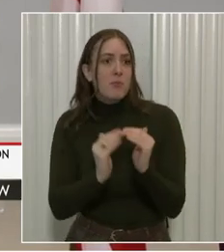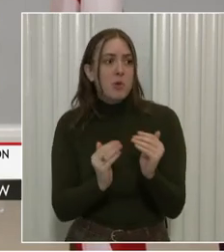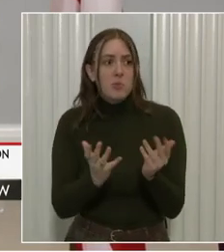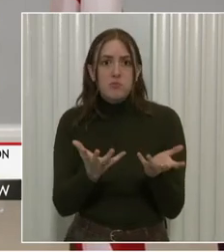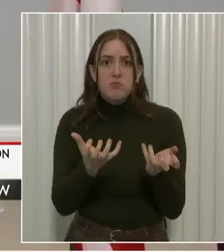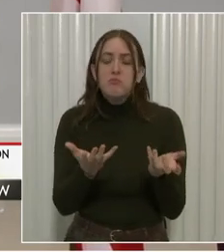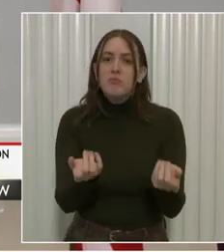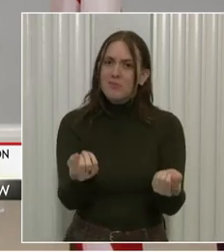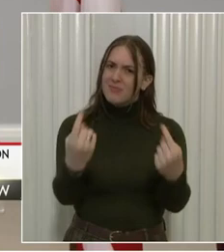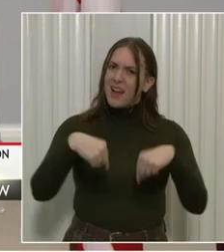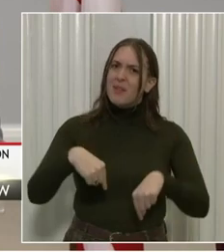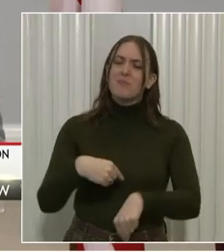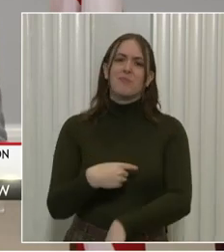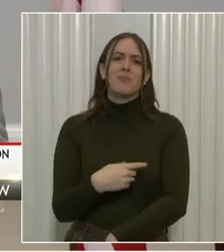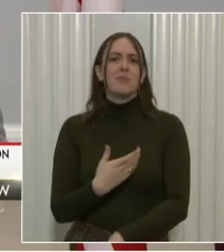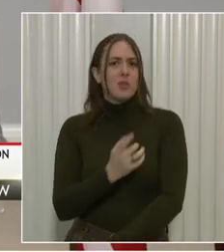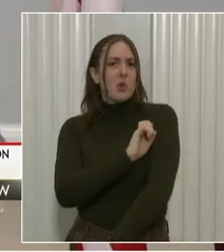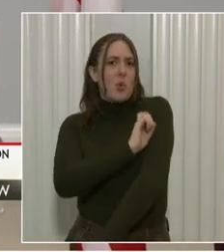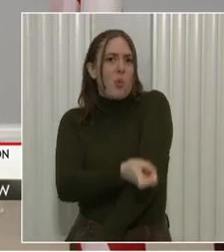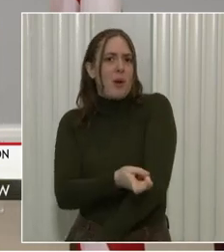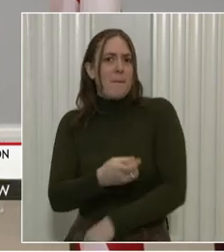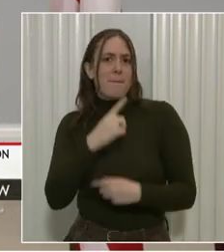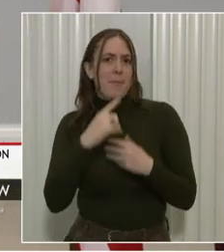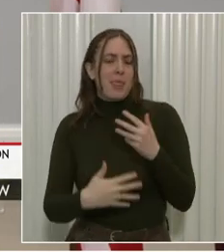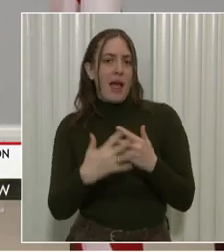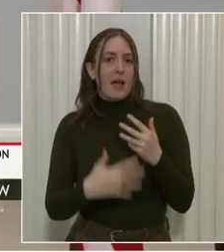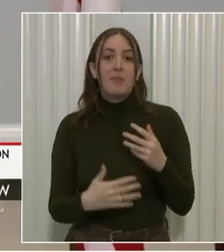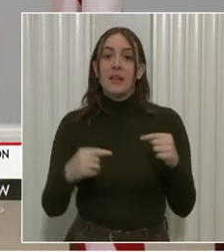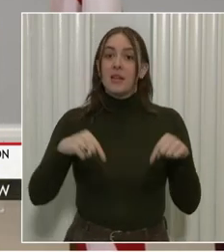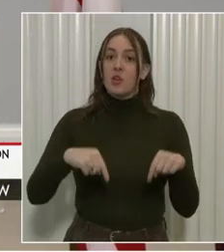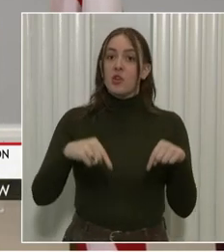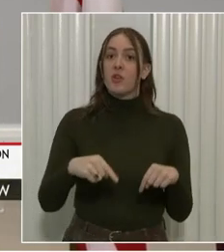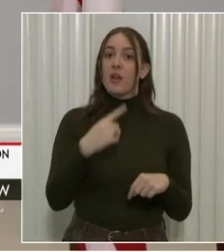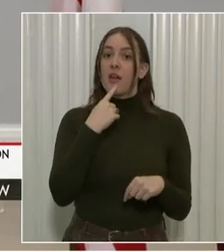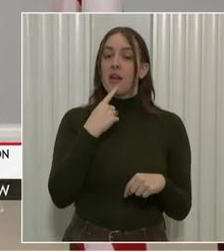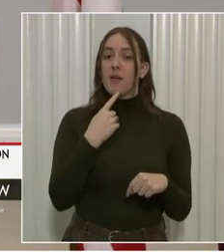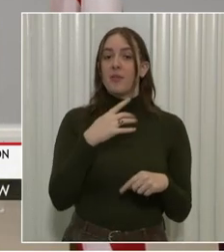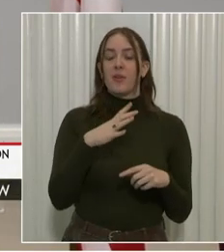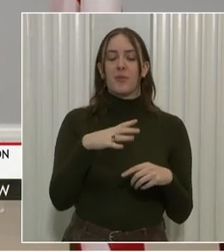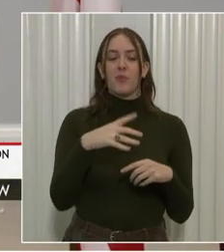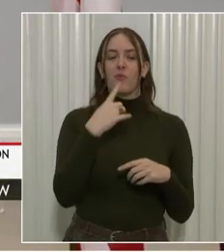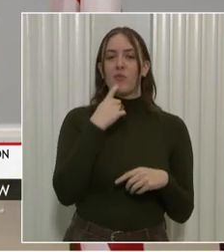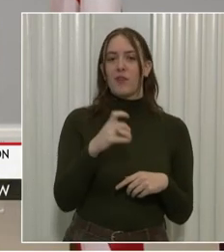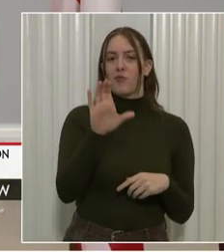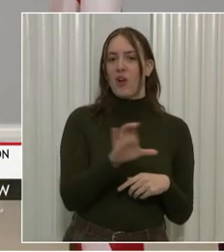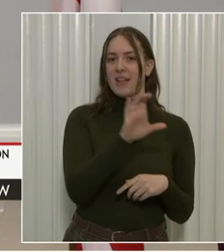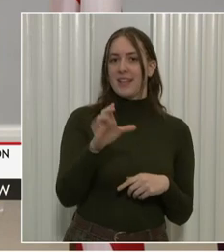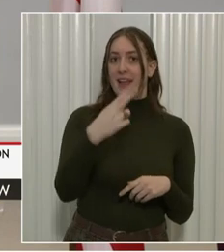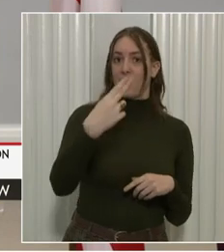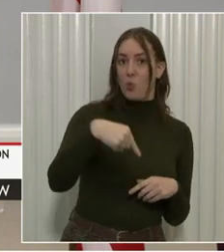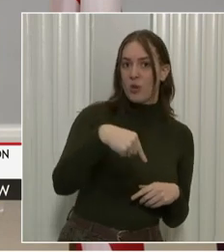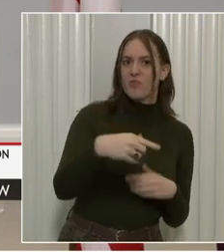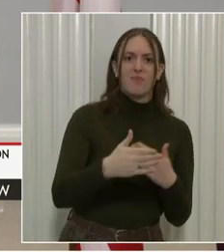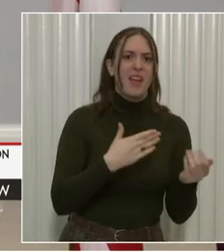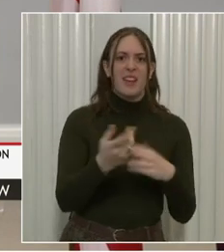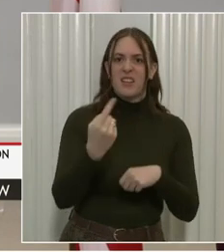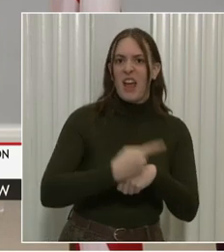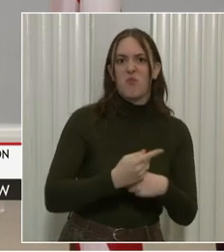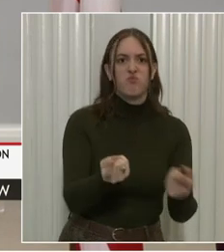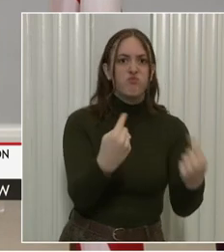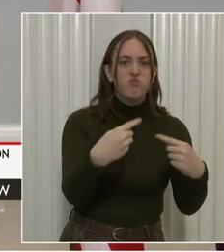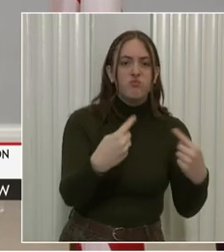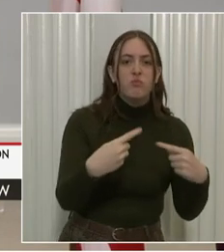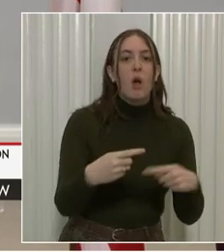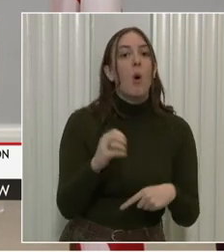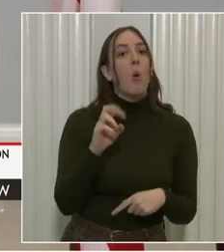And you can come here to the American Red Cross's headquarters any day of the week, or you can go to an upcoming blood